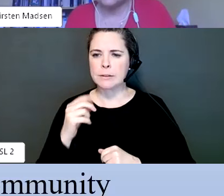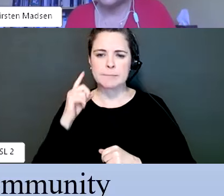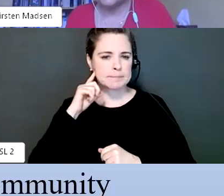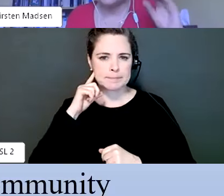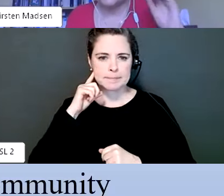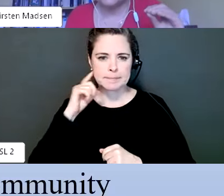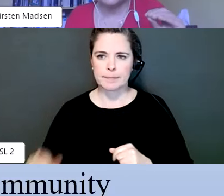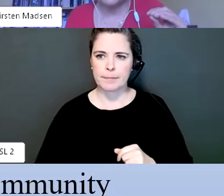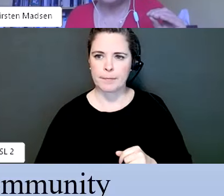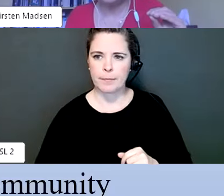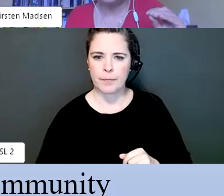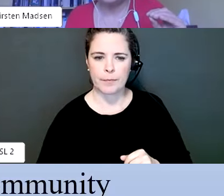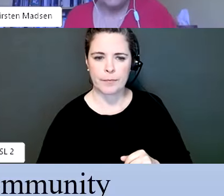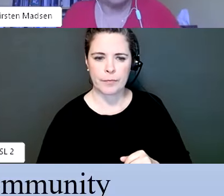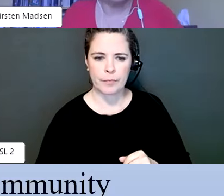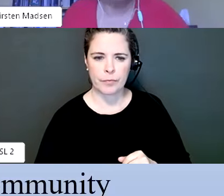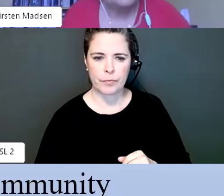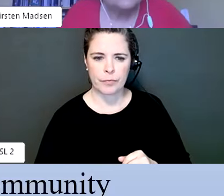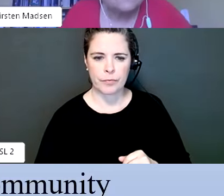Oh, Kirsten, you're muted.